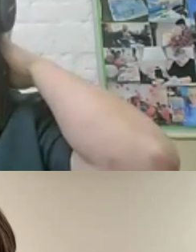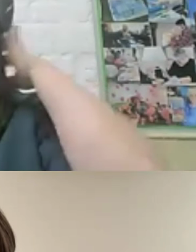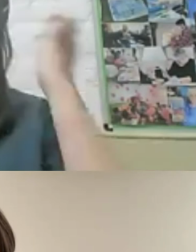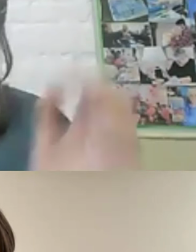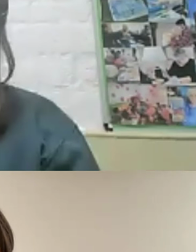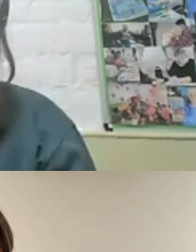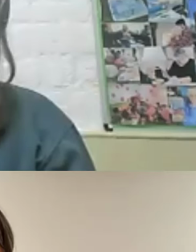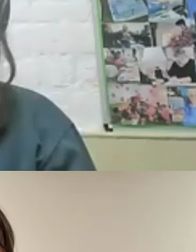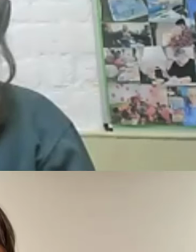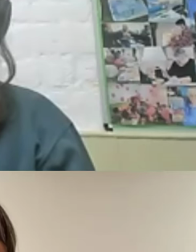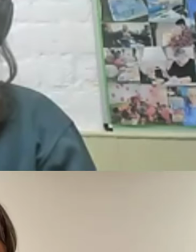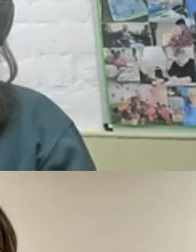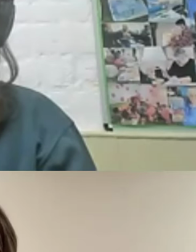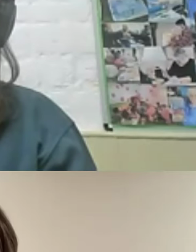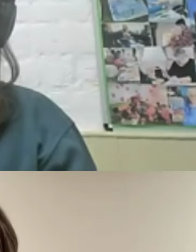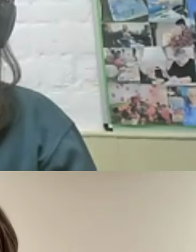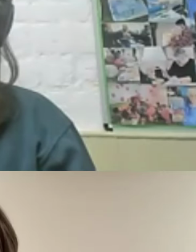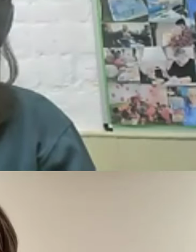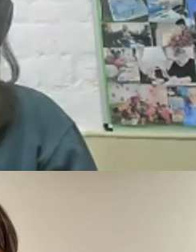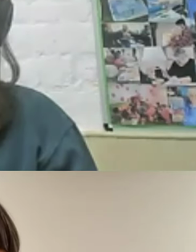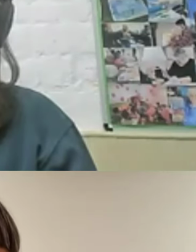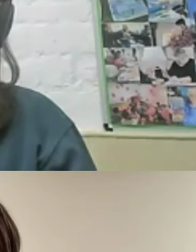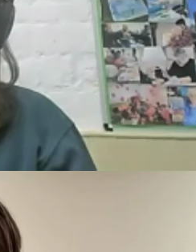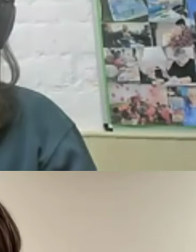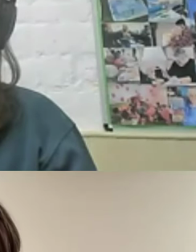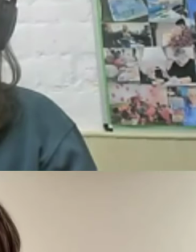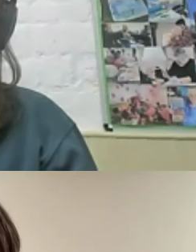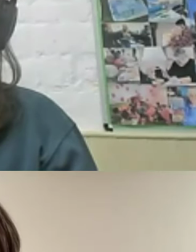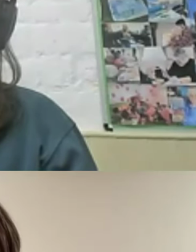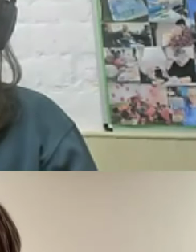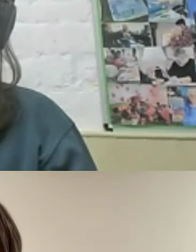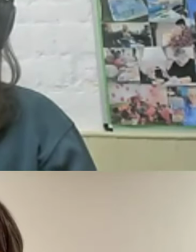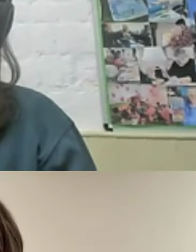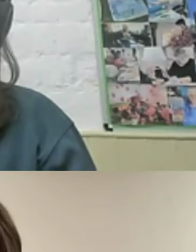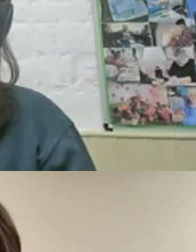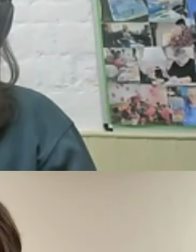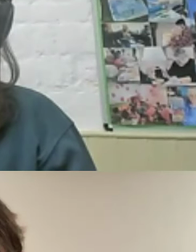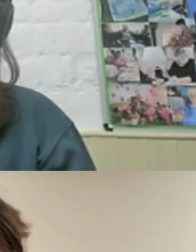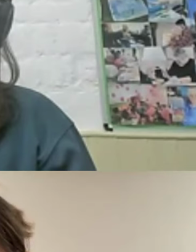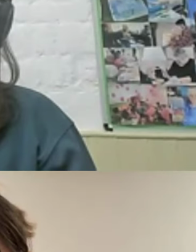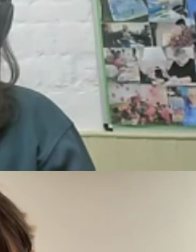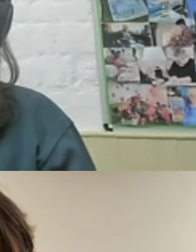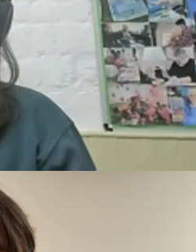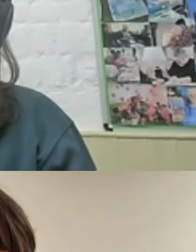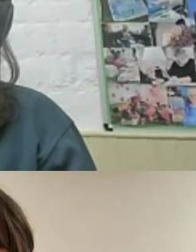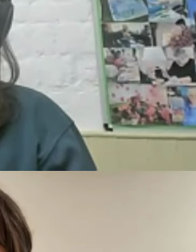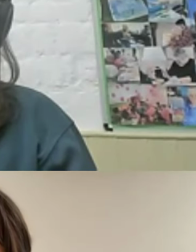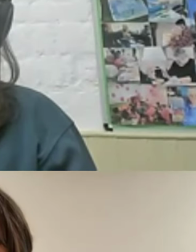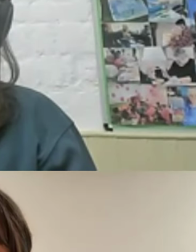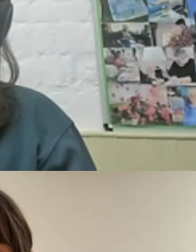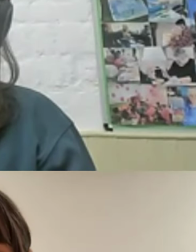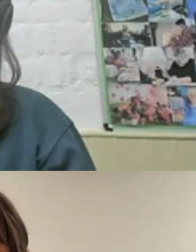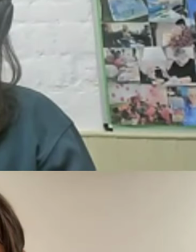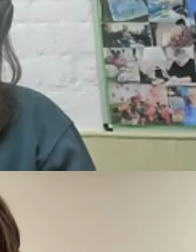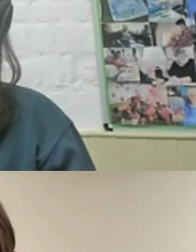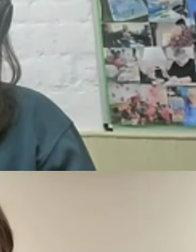the value and experience of freelancers, enable them to skill share. And I should also say, thanks, Sally, for that.